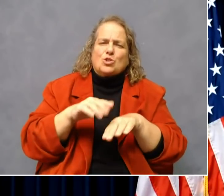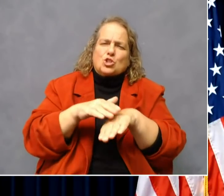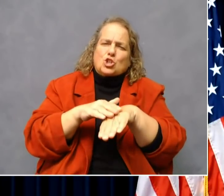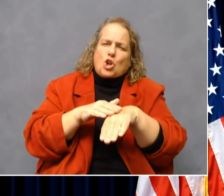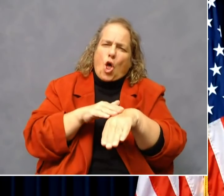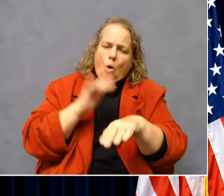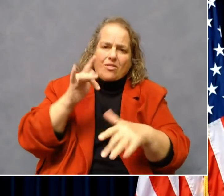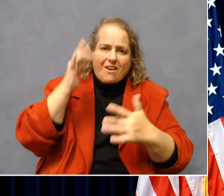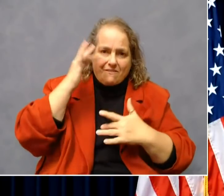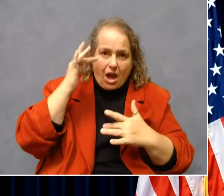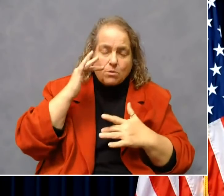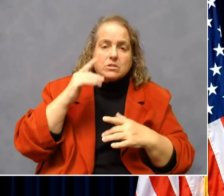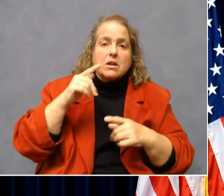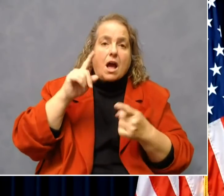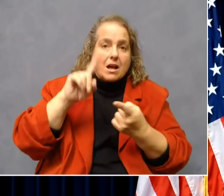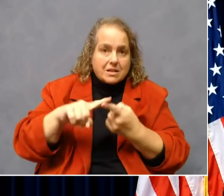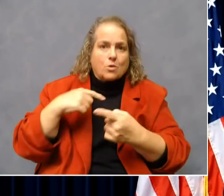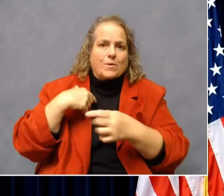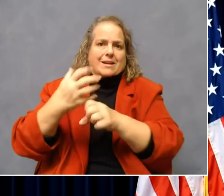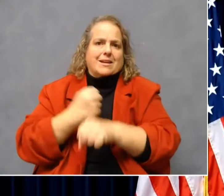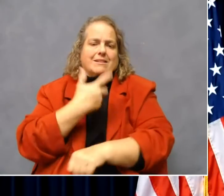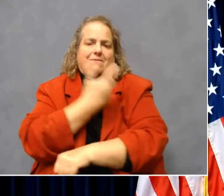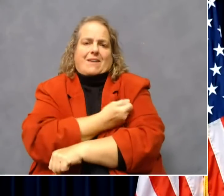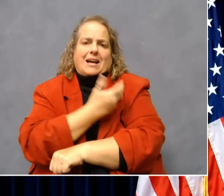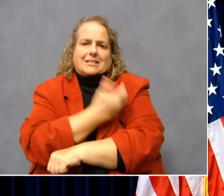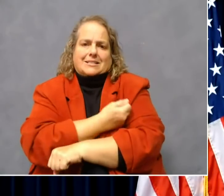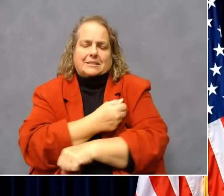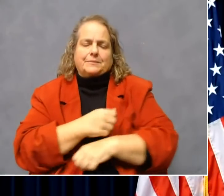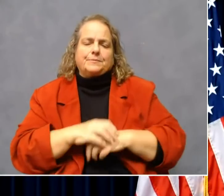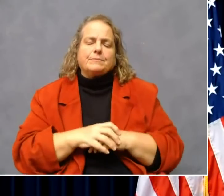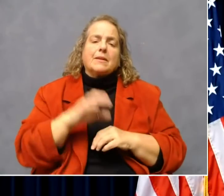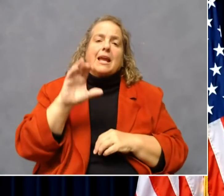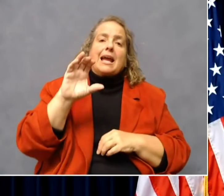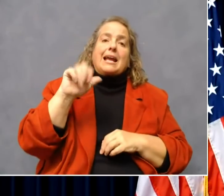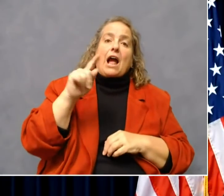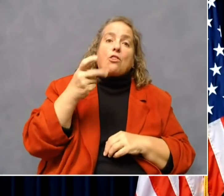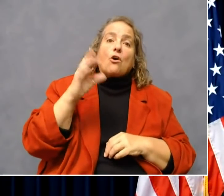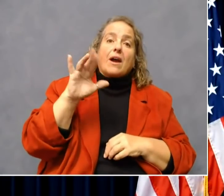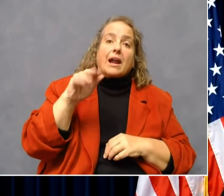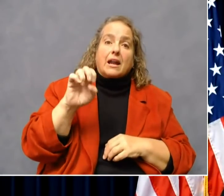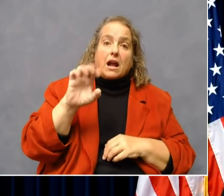most vulnerable. Catherine Collins from WLEX.